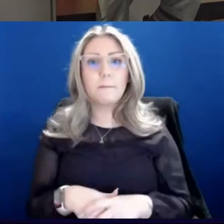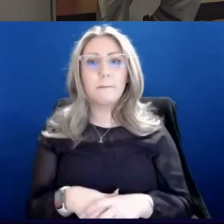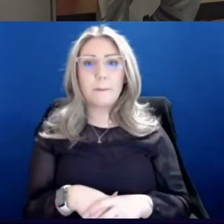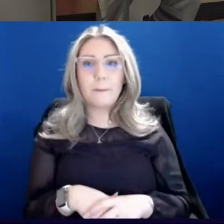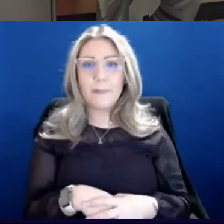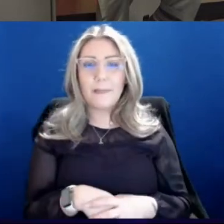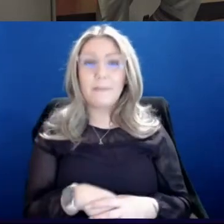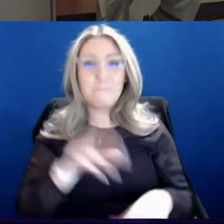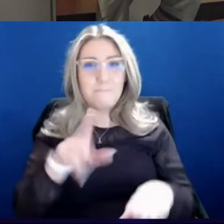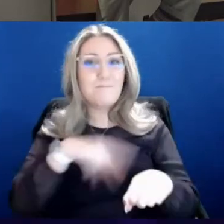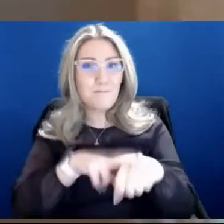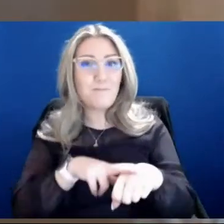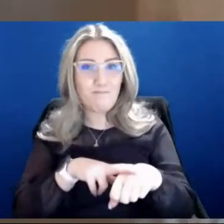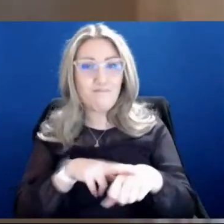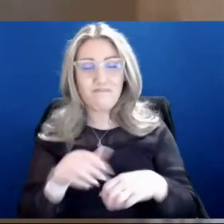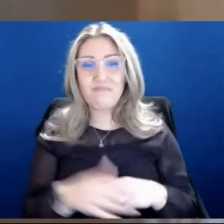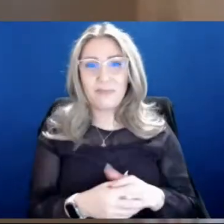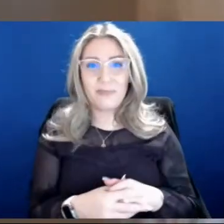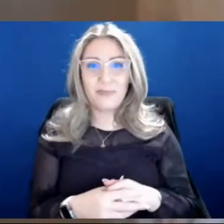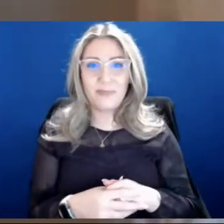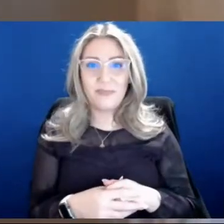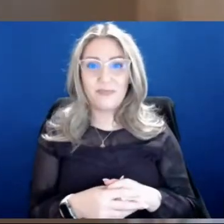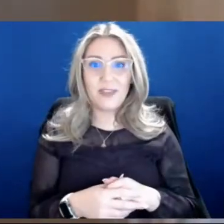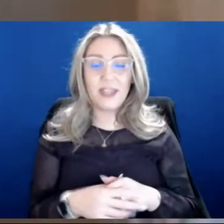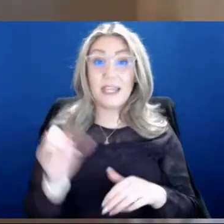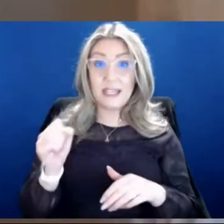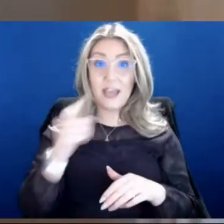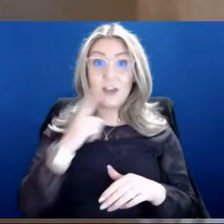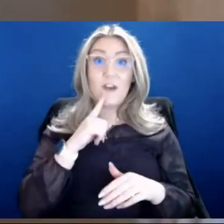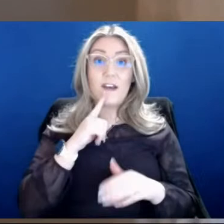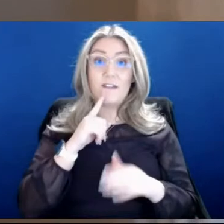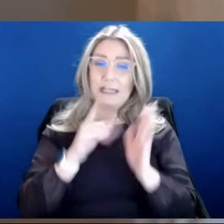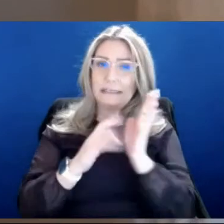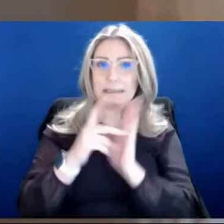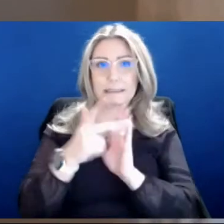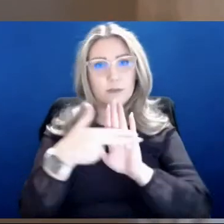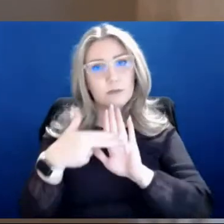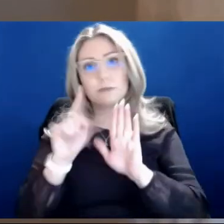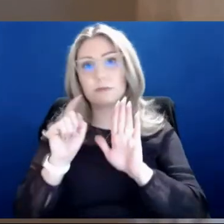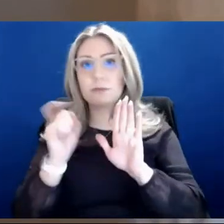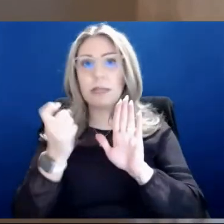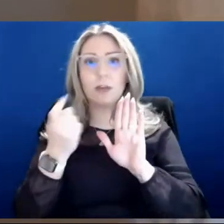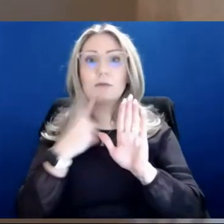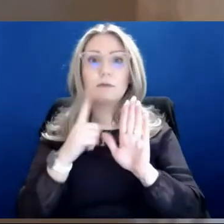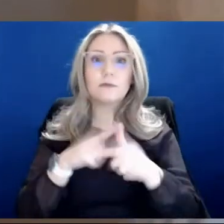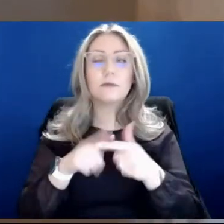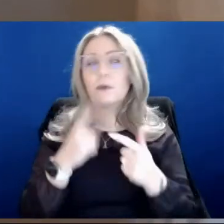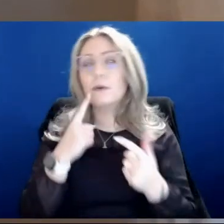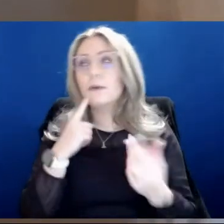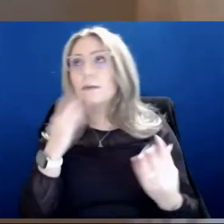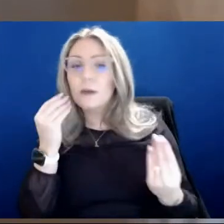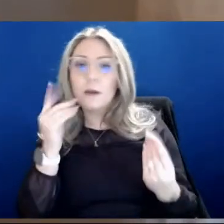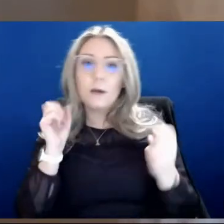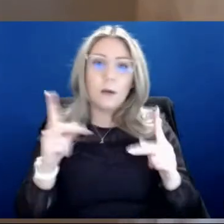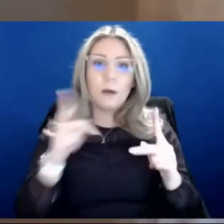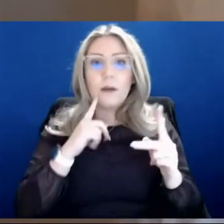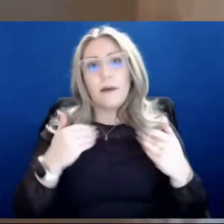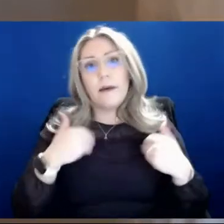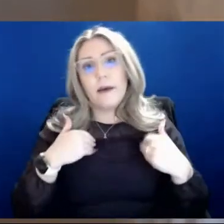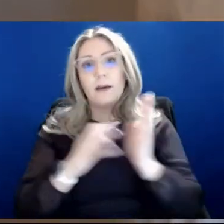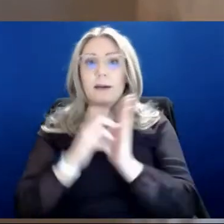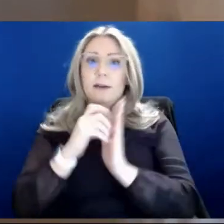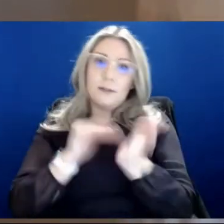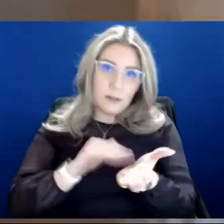Of course. I mean, you get a cancer diagnosis, and so you think, okay, I'm going to get an oncologist